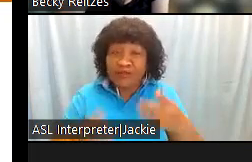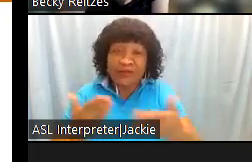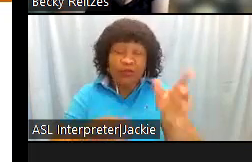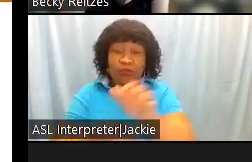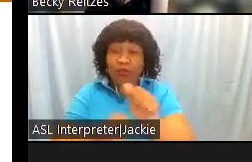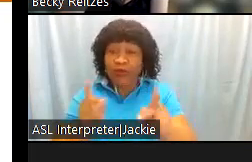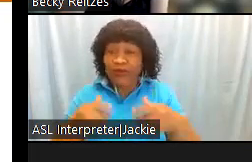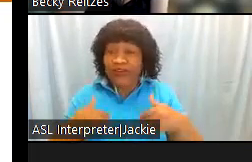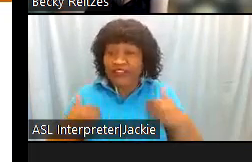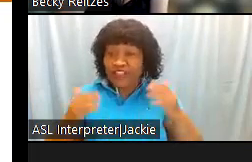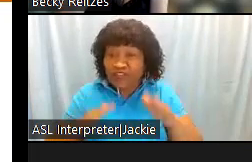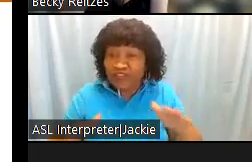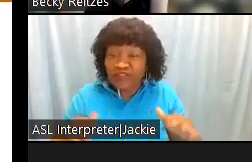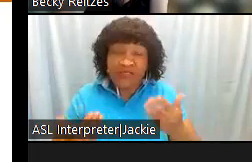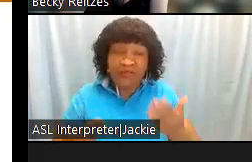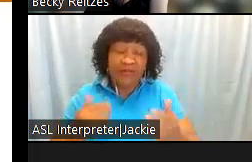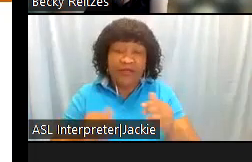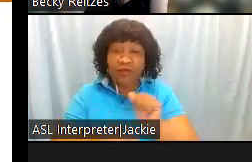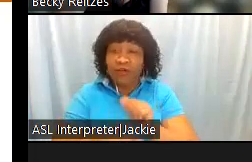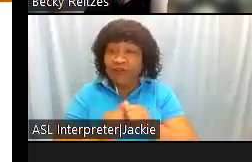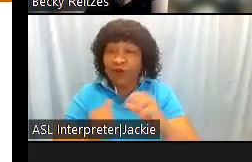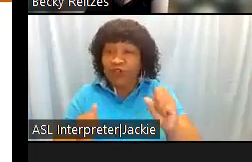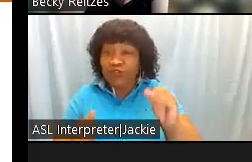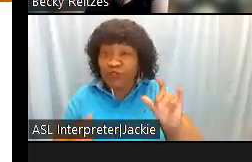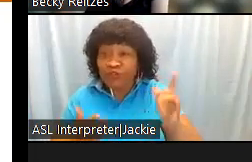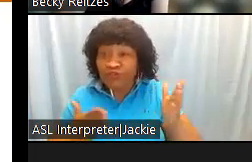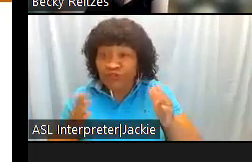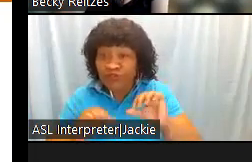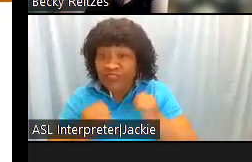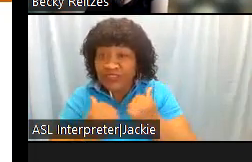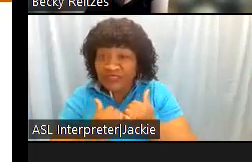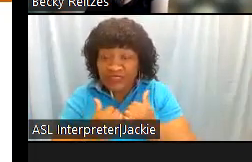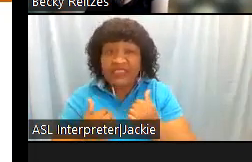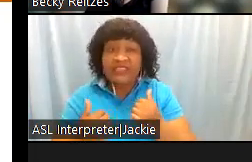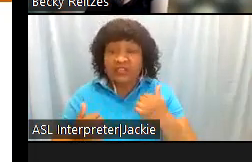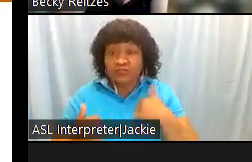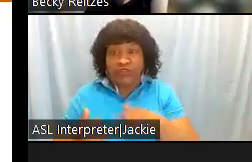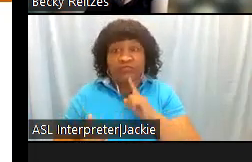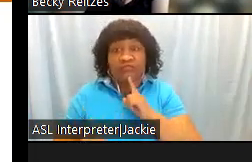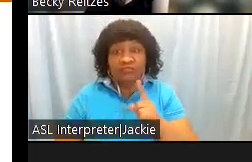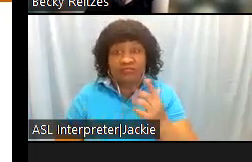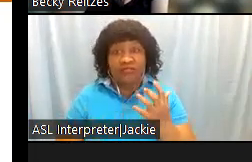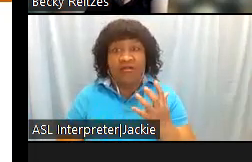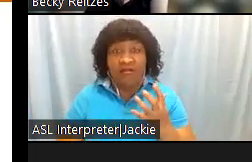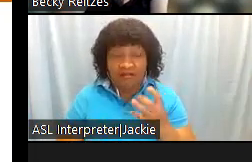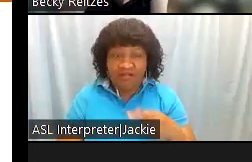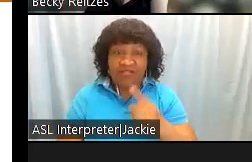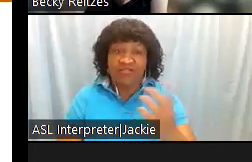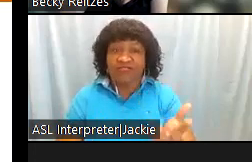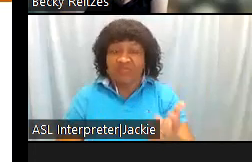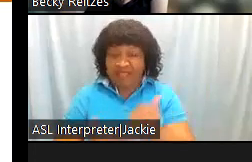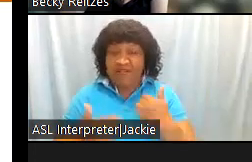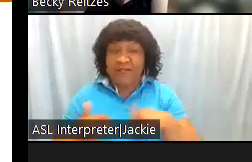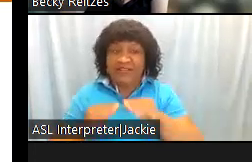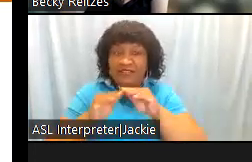who, work for social service agencies, we really want you all to help us get the word